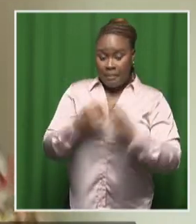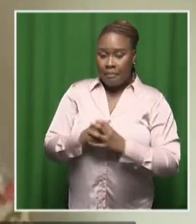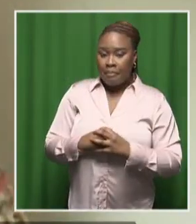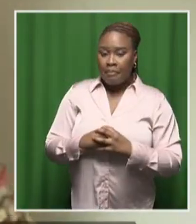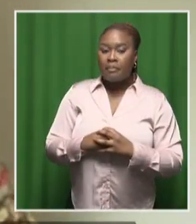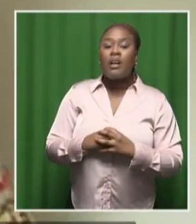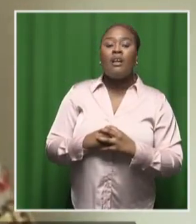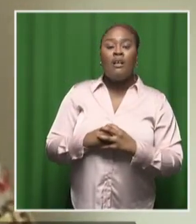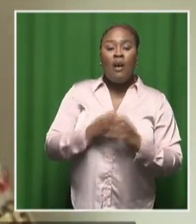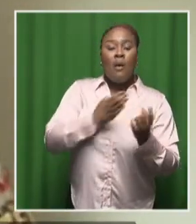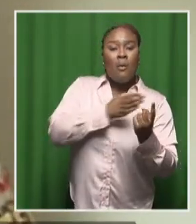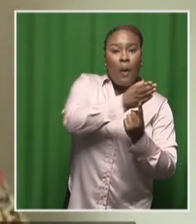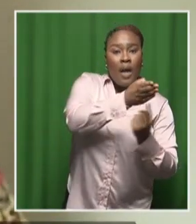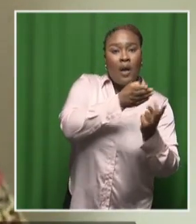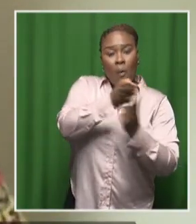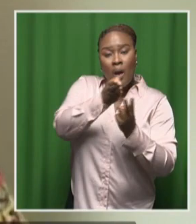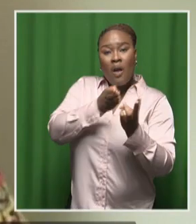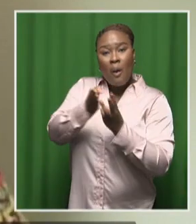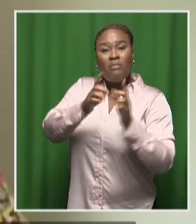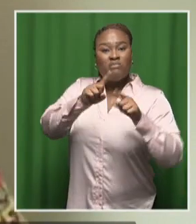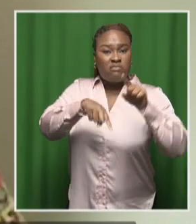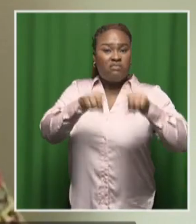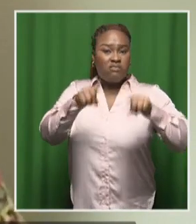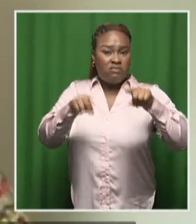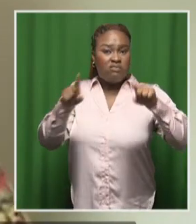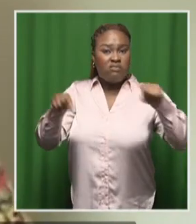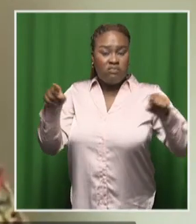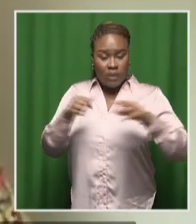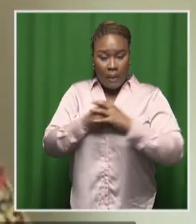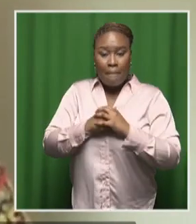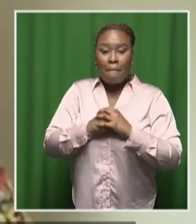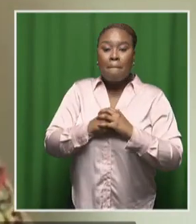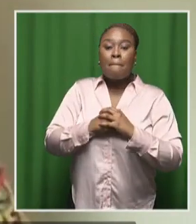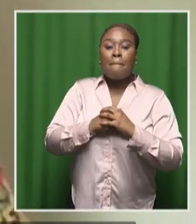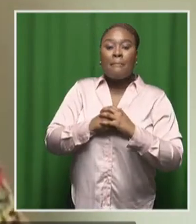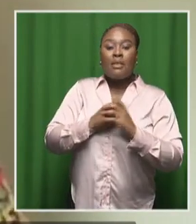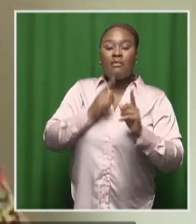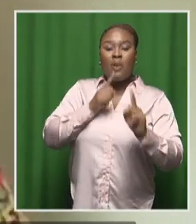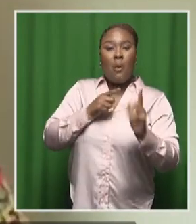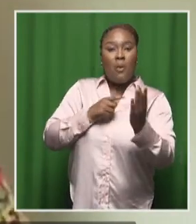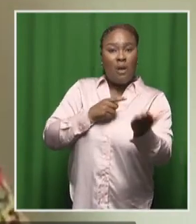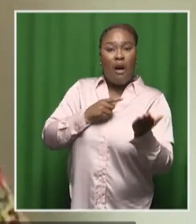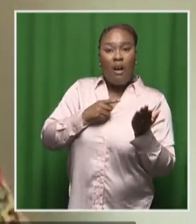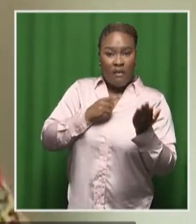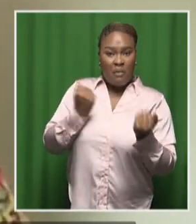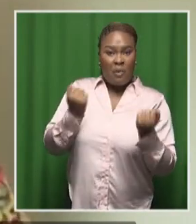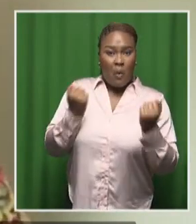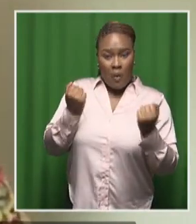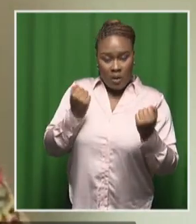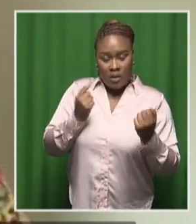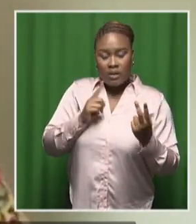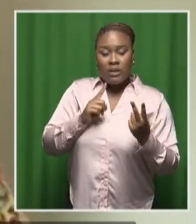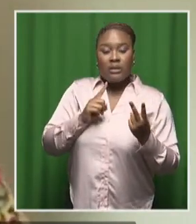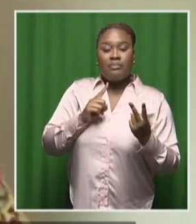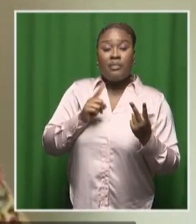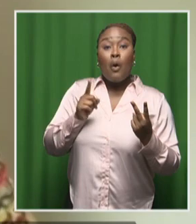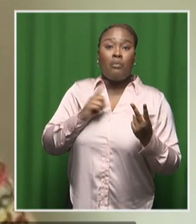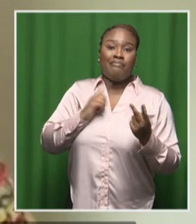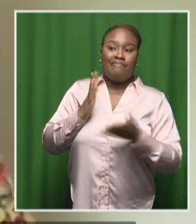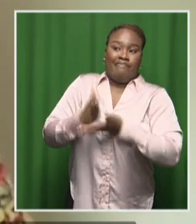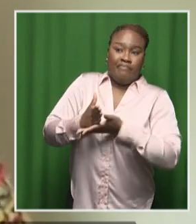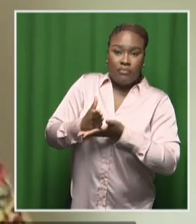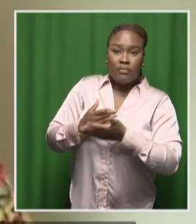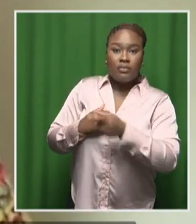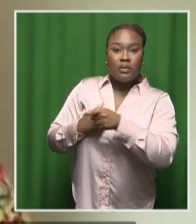I mean, for example, you do have the garnishee orders. Obviously, this person is going to be retrenched,